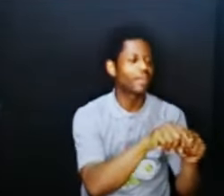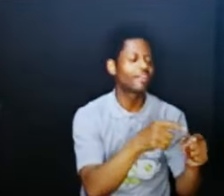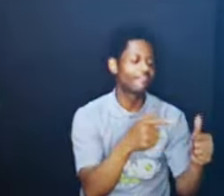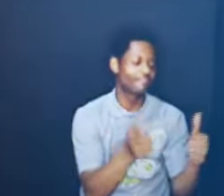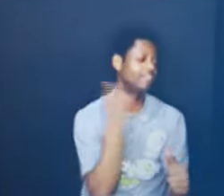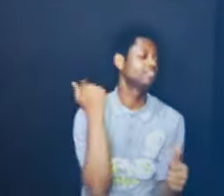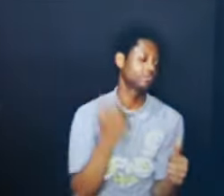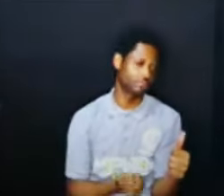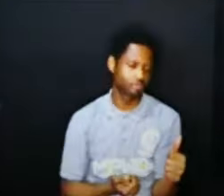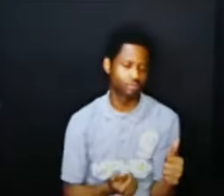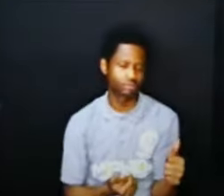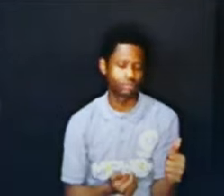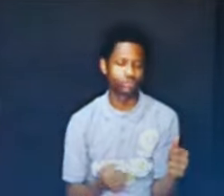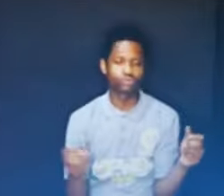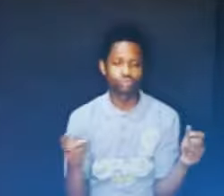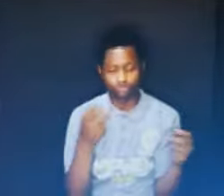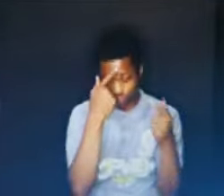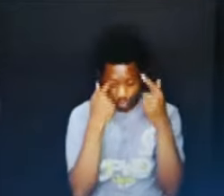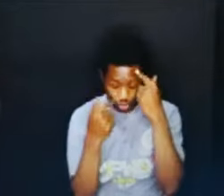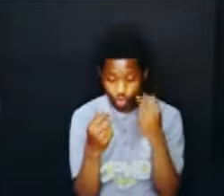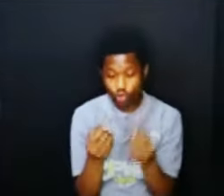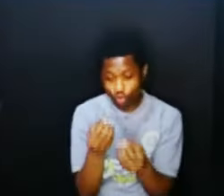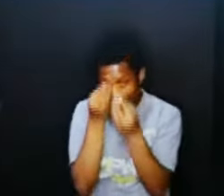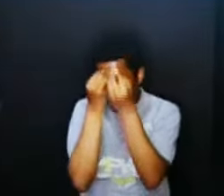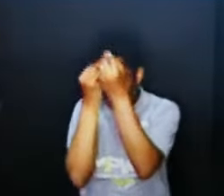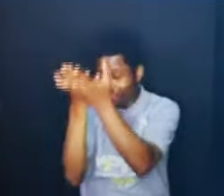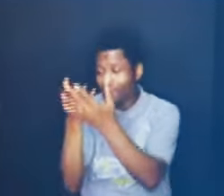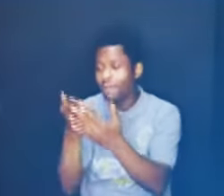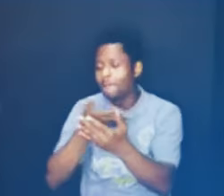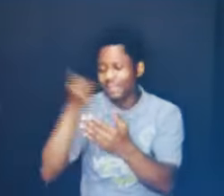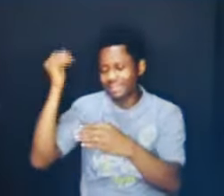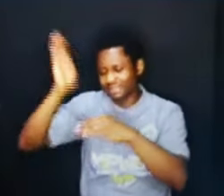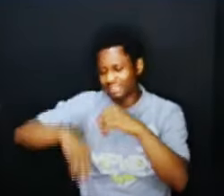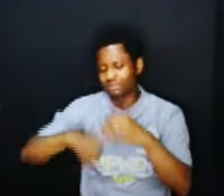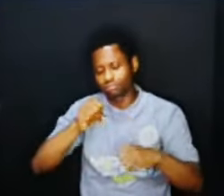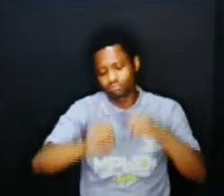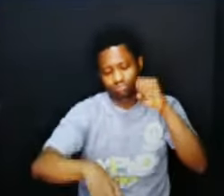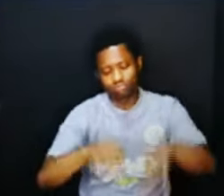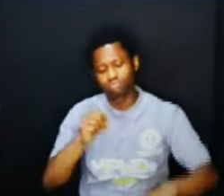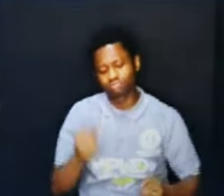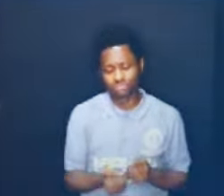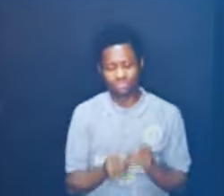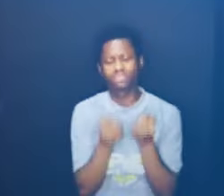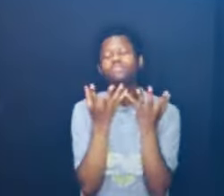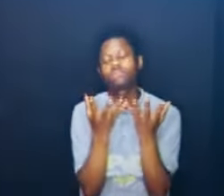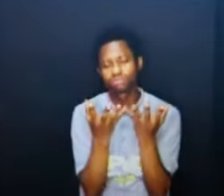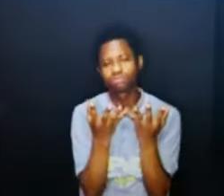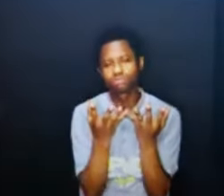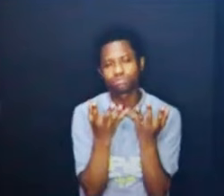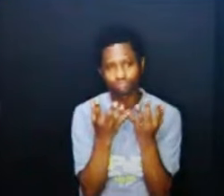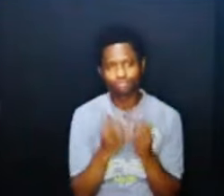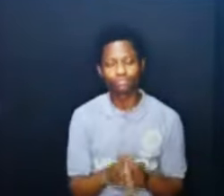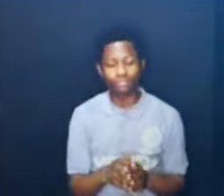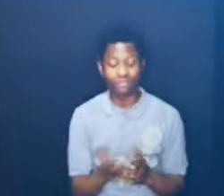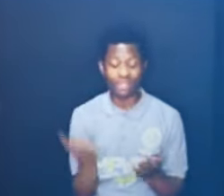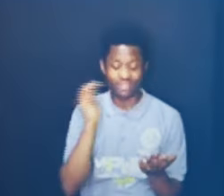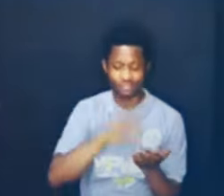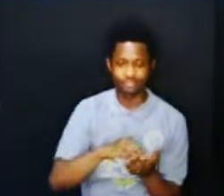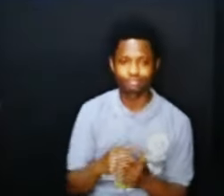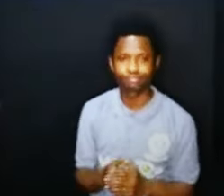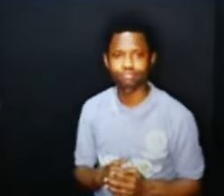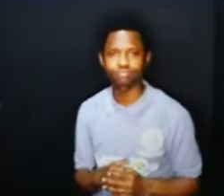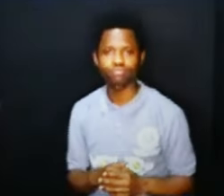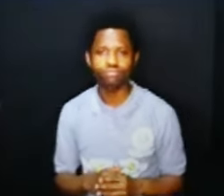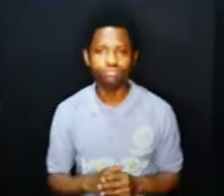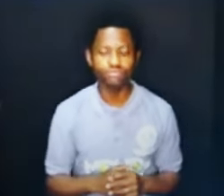than sacrifice. Ye bio no seti wo hoyi eye ese ne afarebo. Let me take the four again. Moma memobo enan no bio.